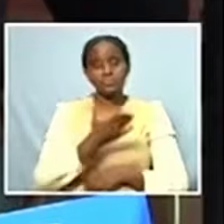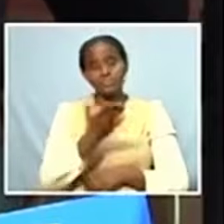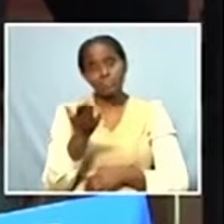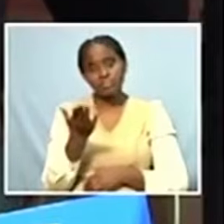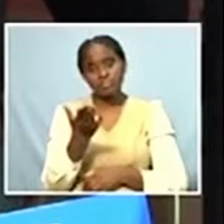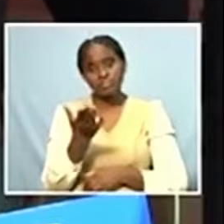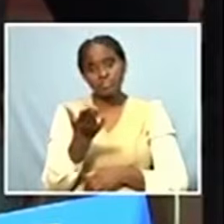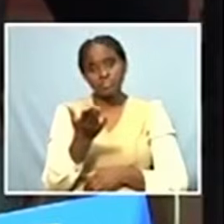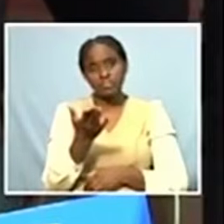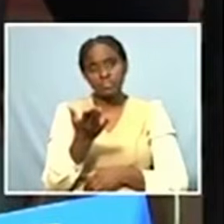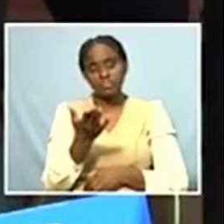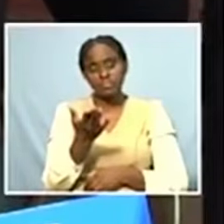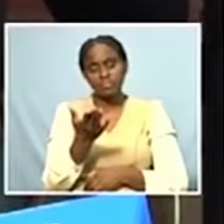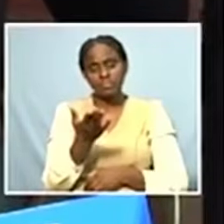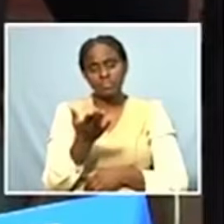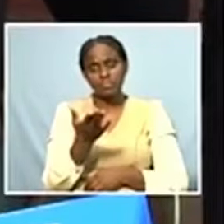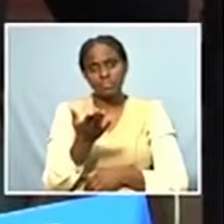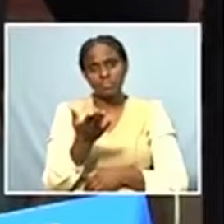The